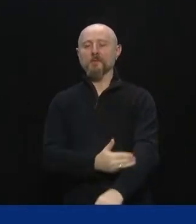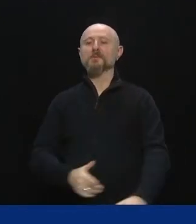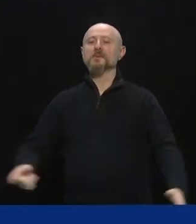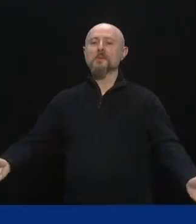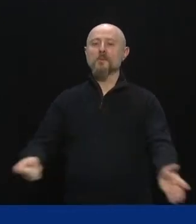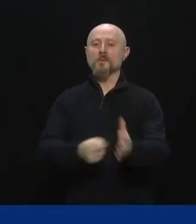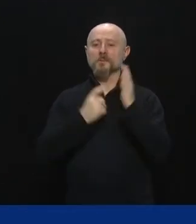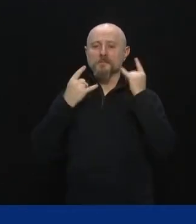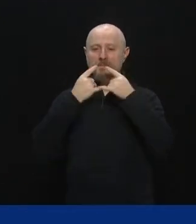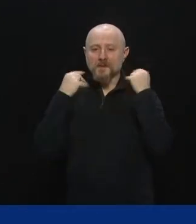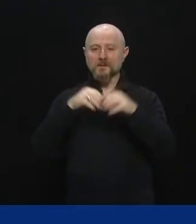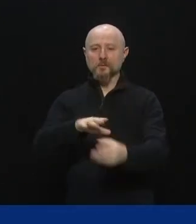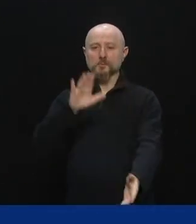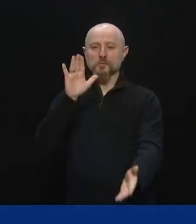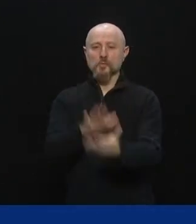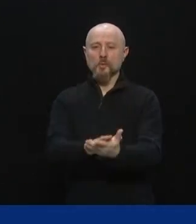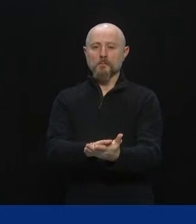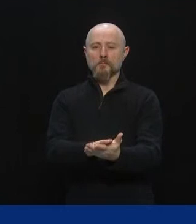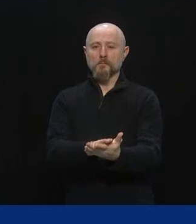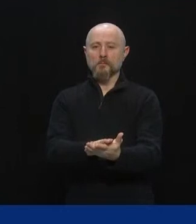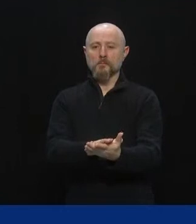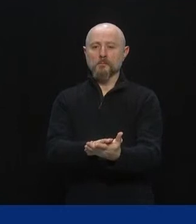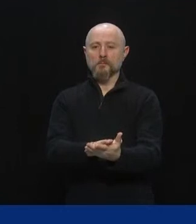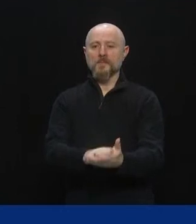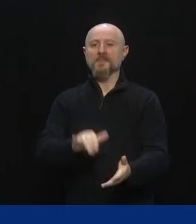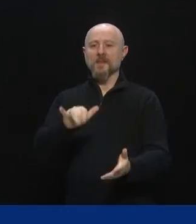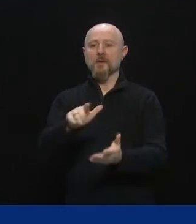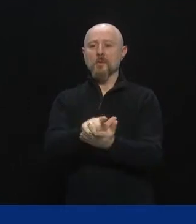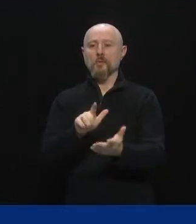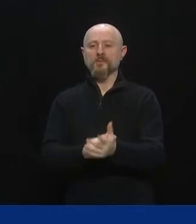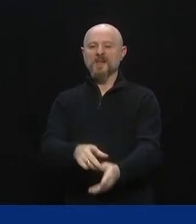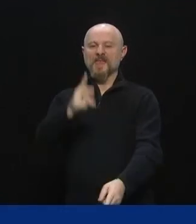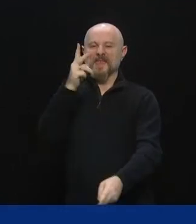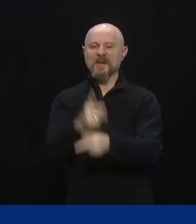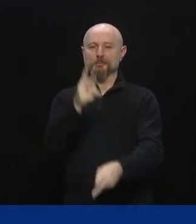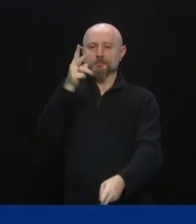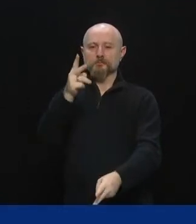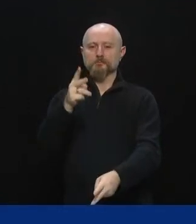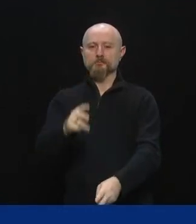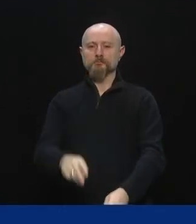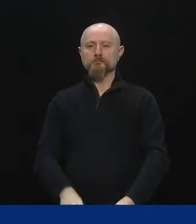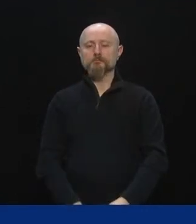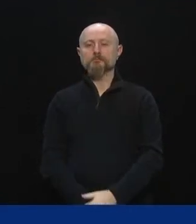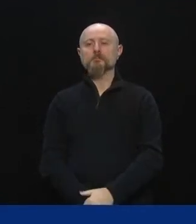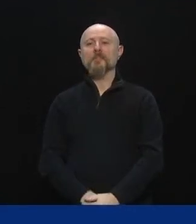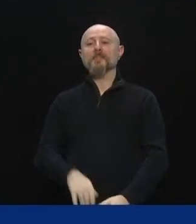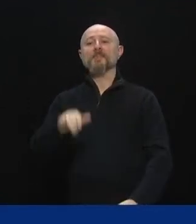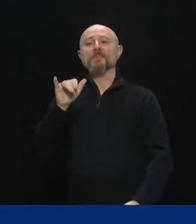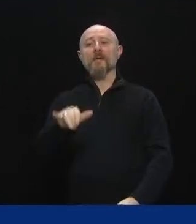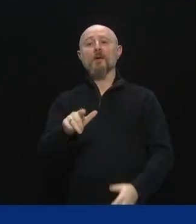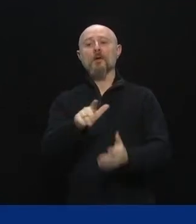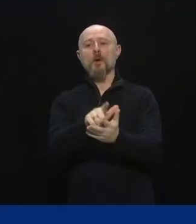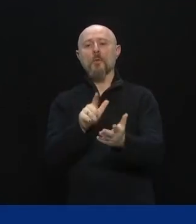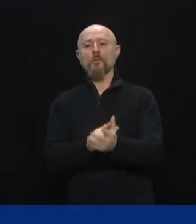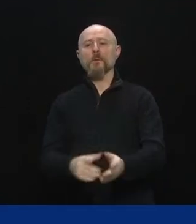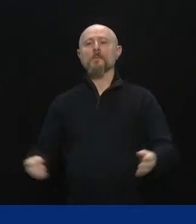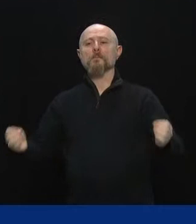schools. That law stands. That law supersedes anything